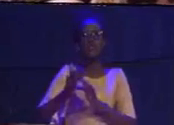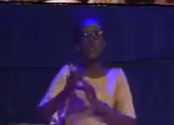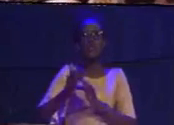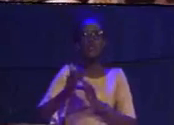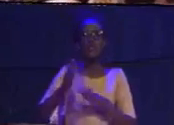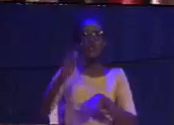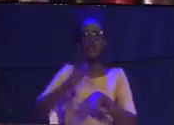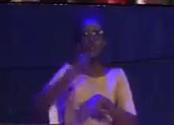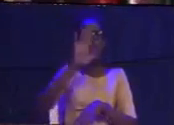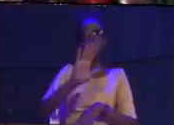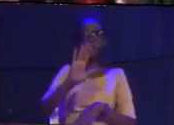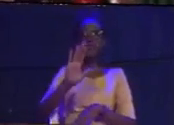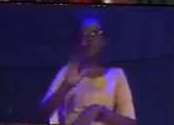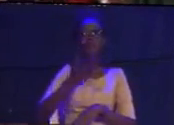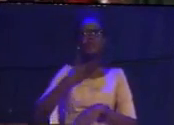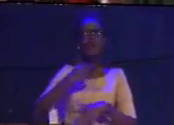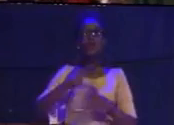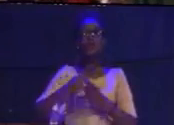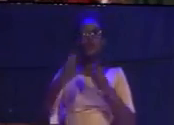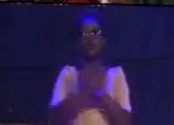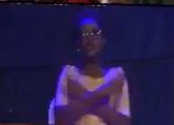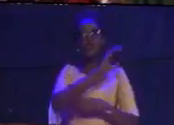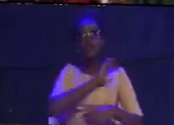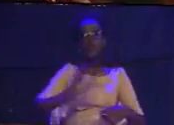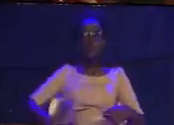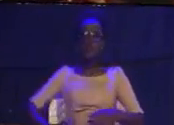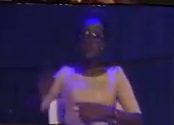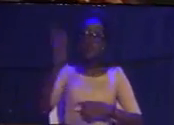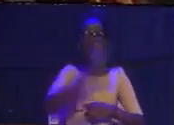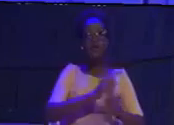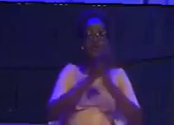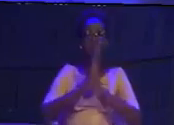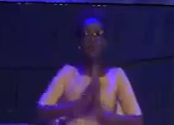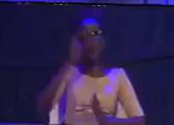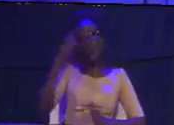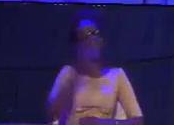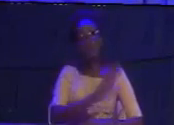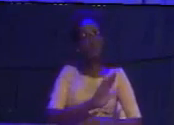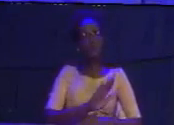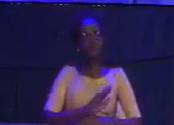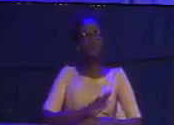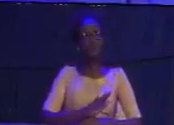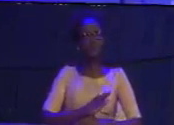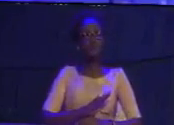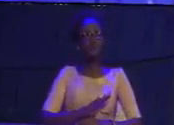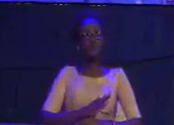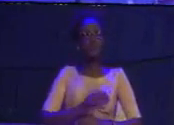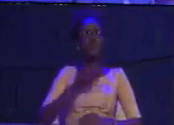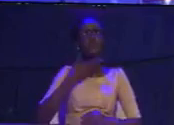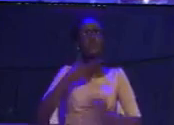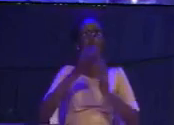to touch you, if you want to give your life to Jesus Christ, come forward. We want to pray for